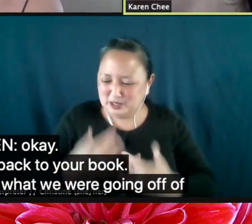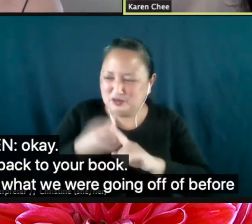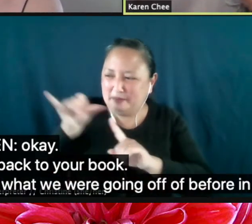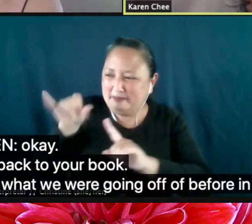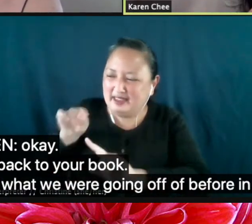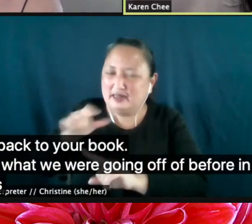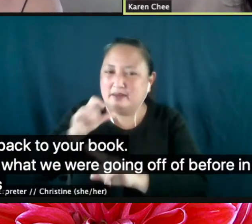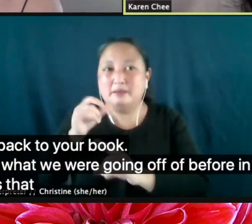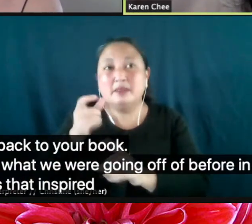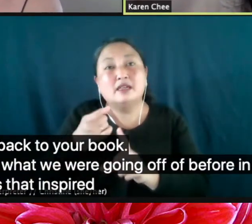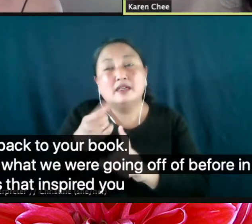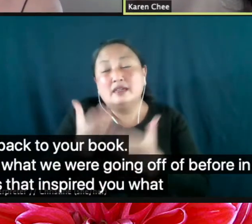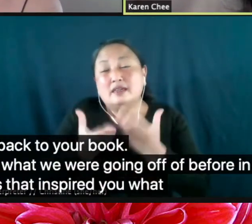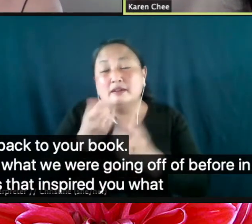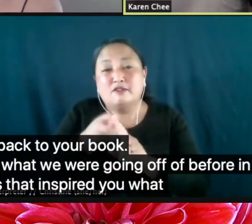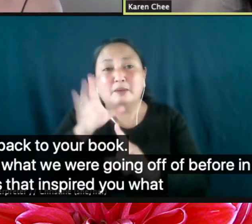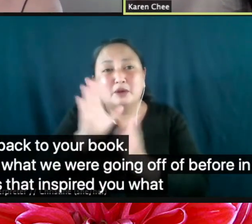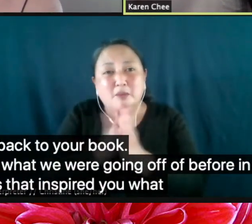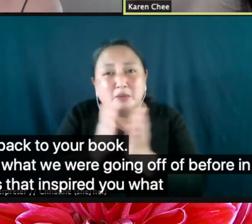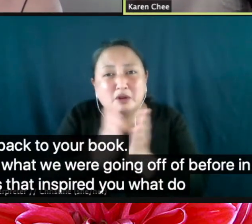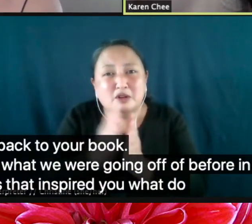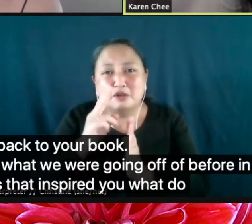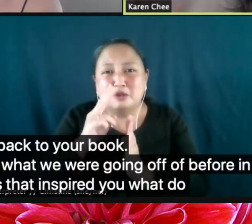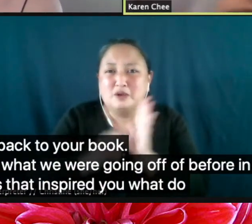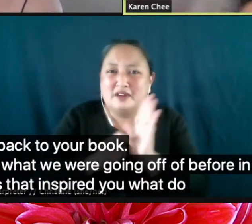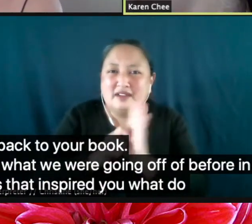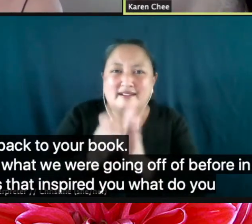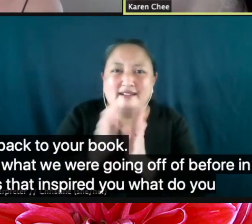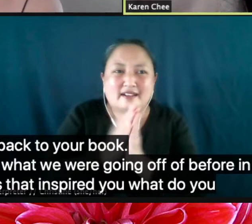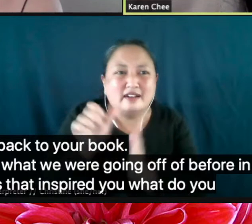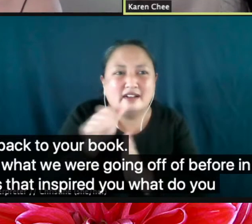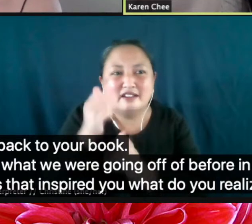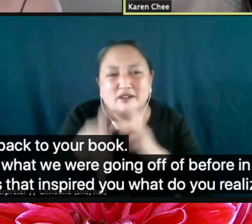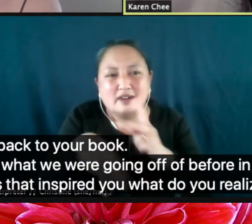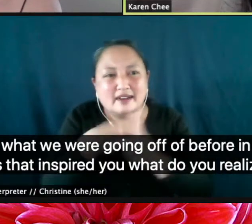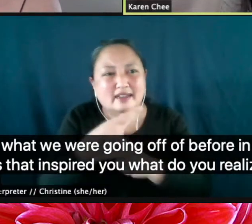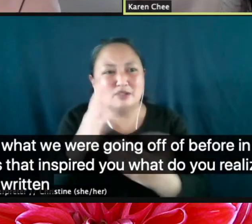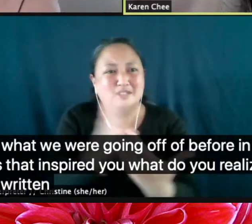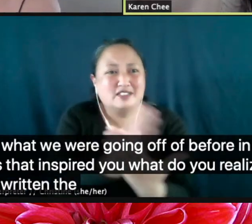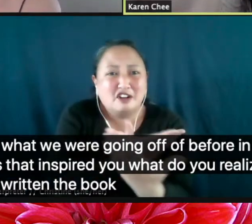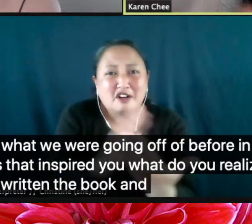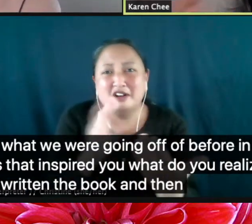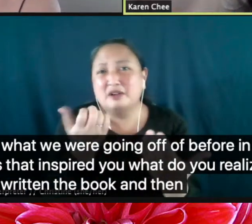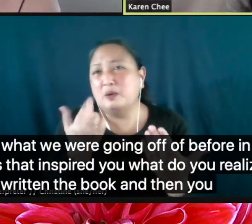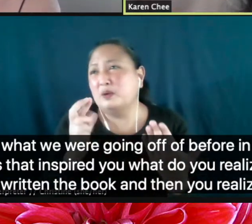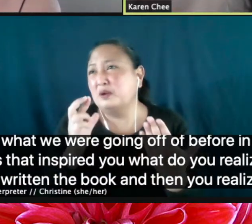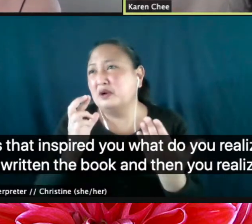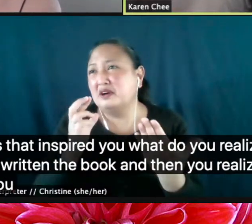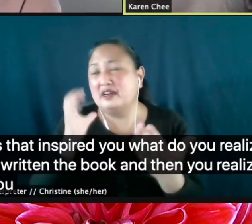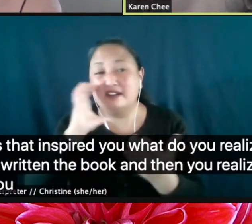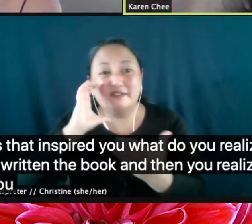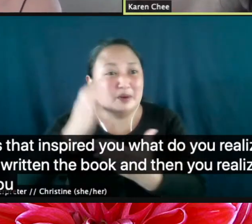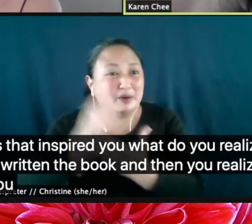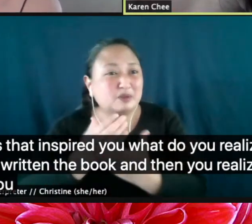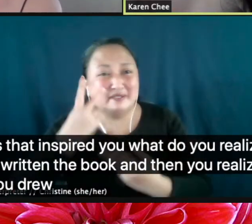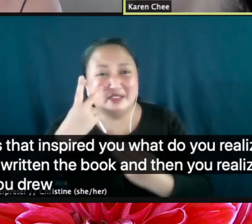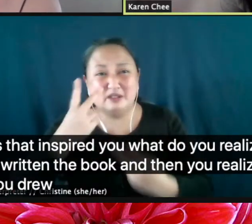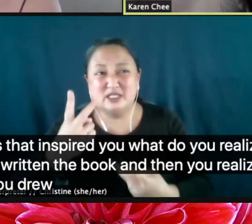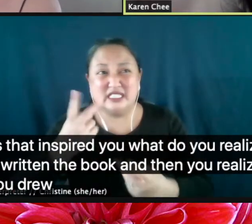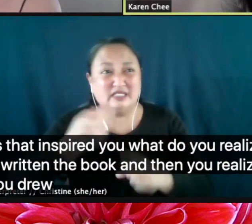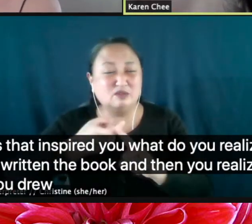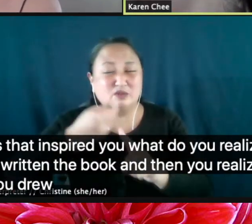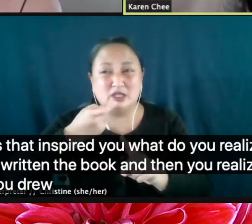was in a book or literature of any kind, but maybe like a song or like a photograph that you had seen